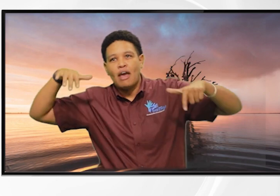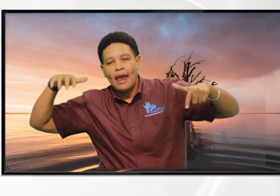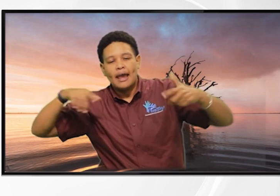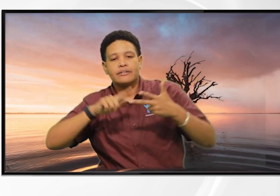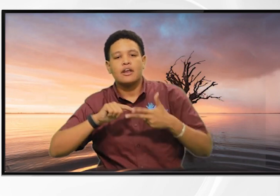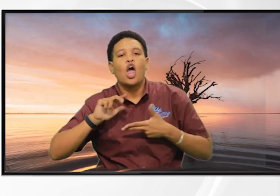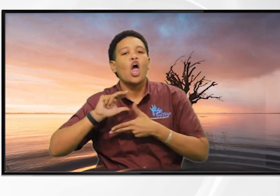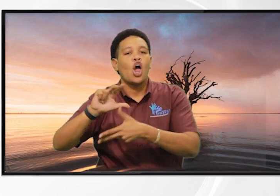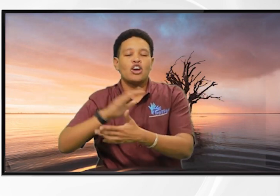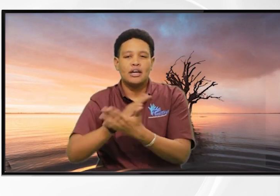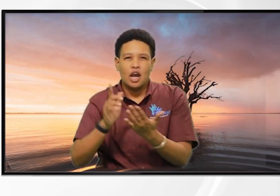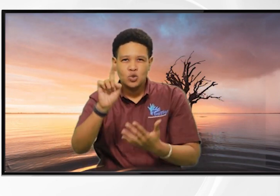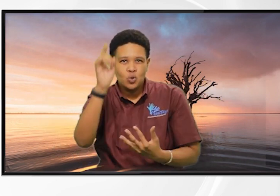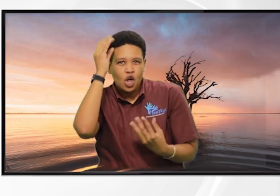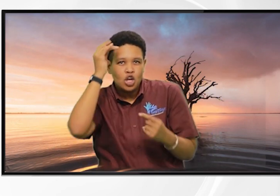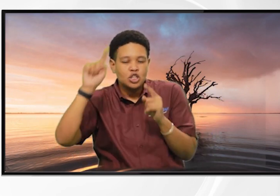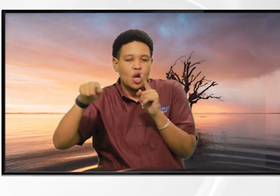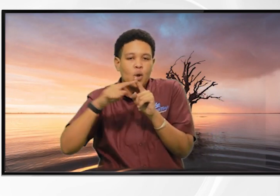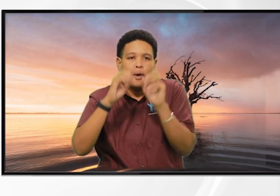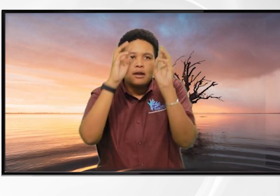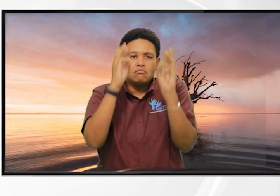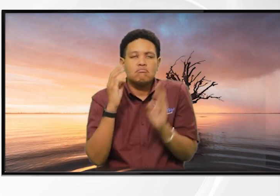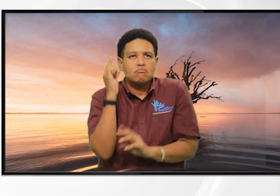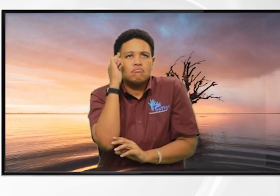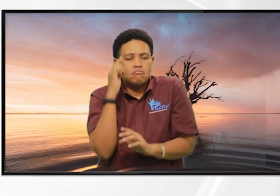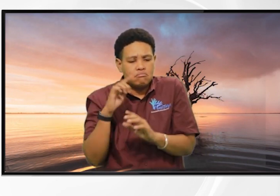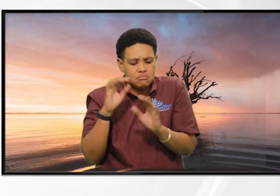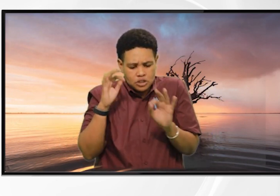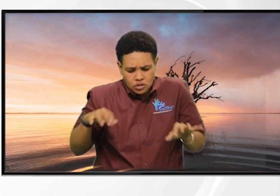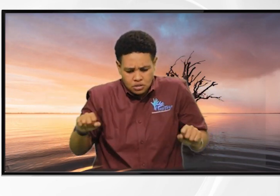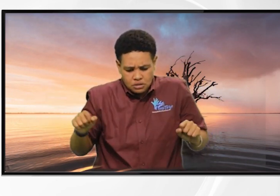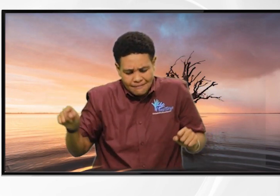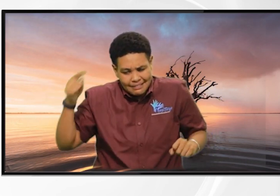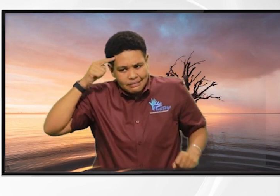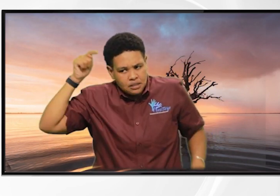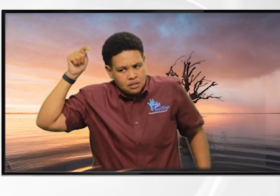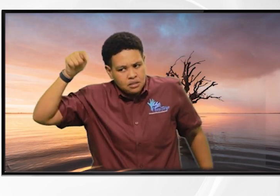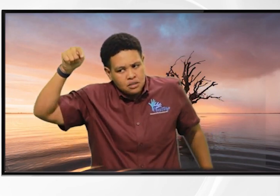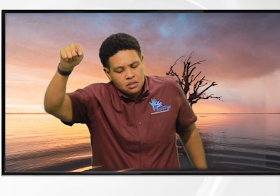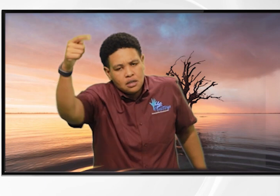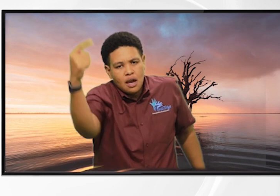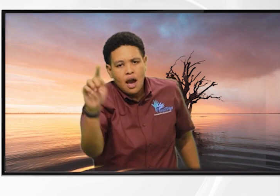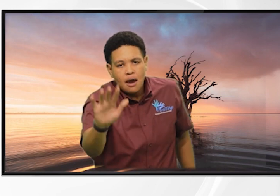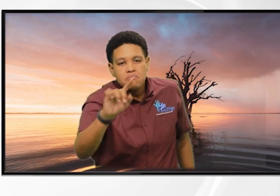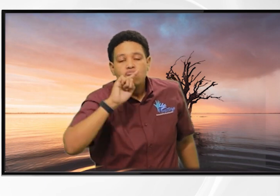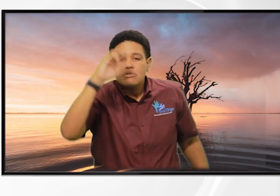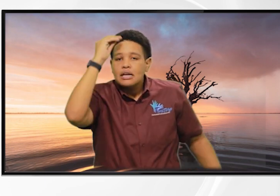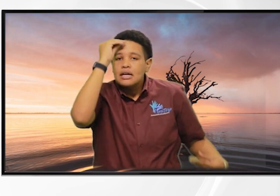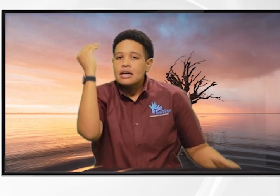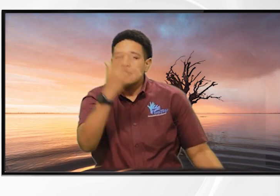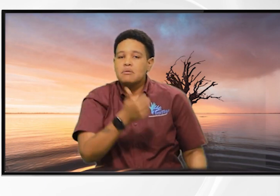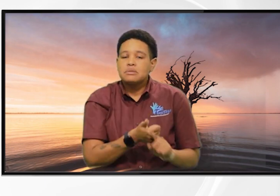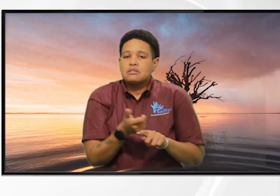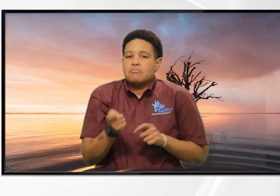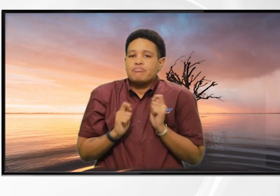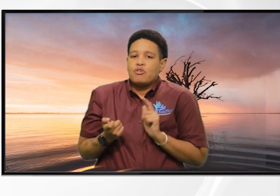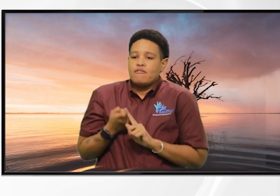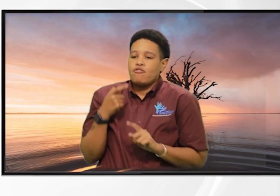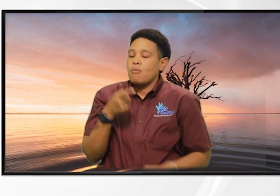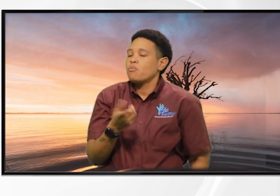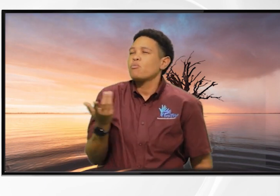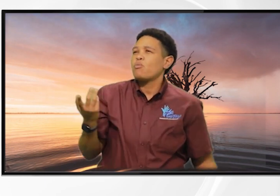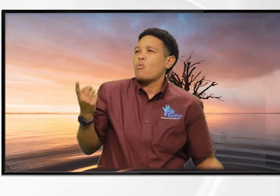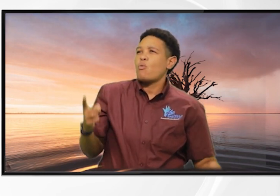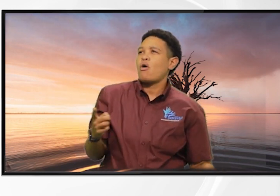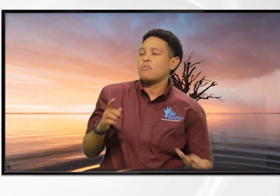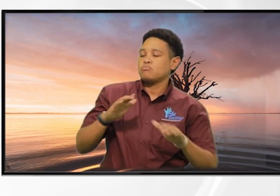respectively that should be considered when climate is being factored into decision making. The information is extracted